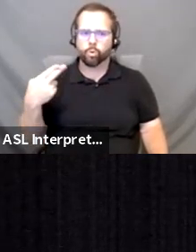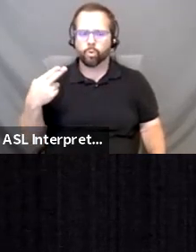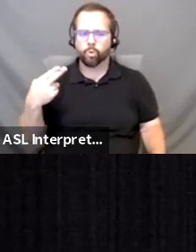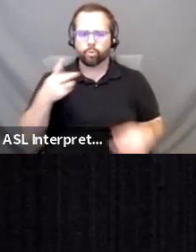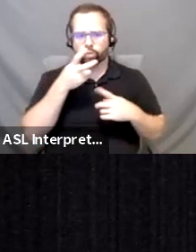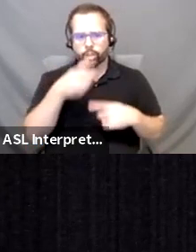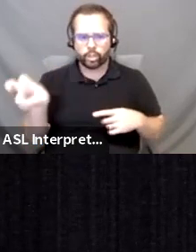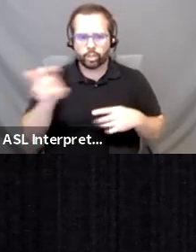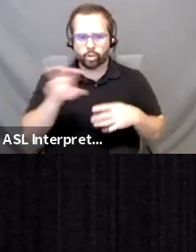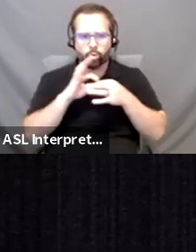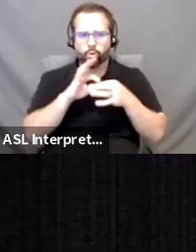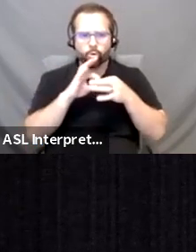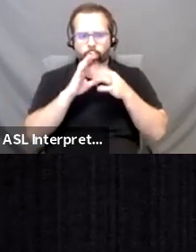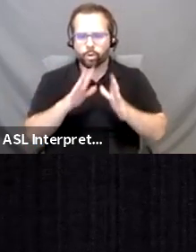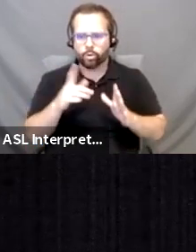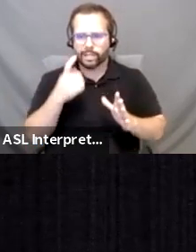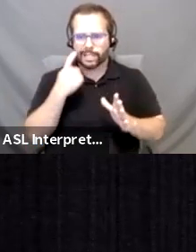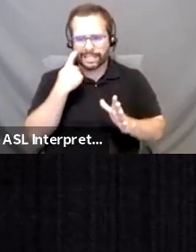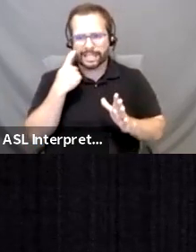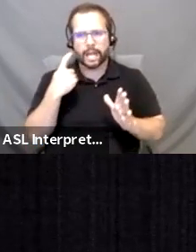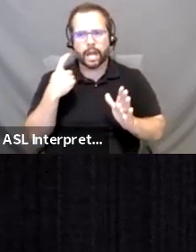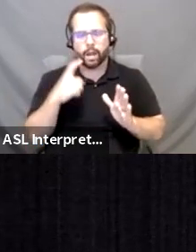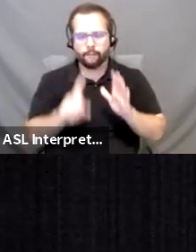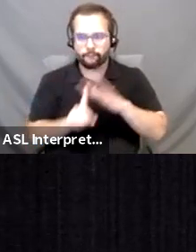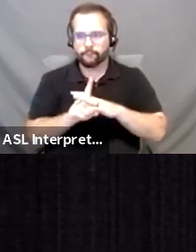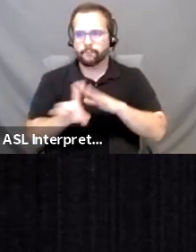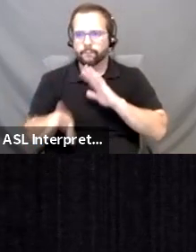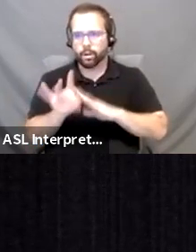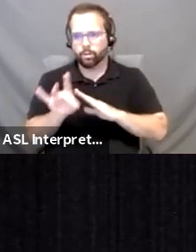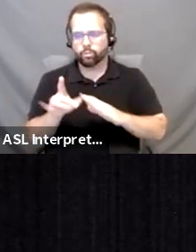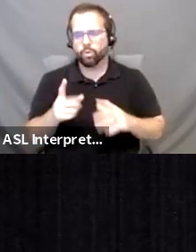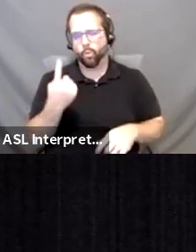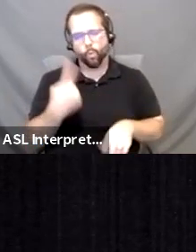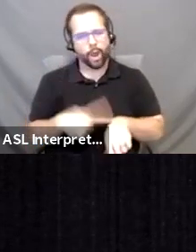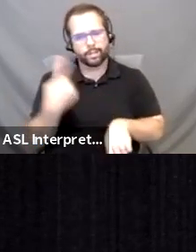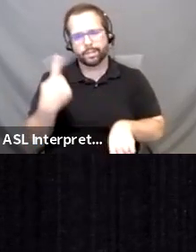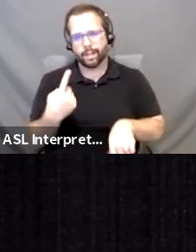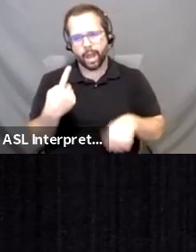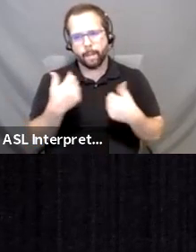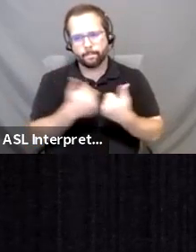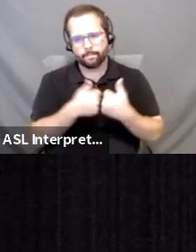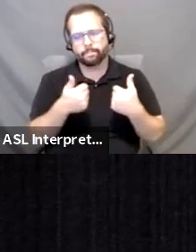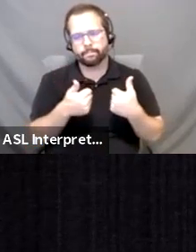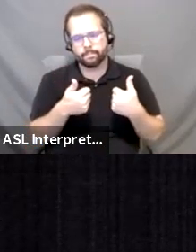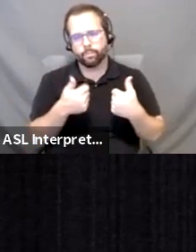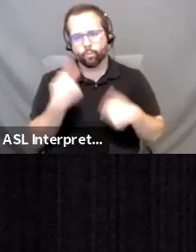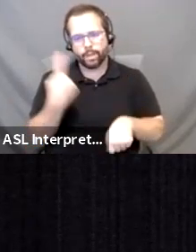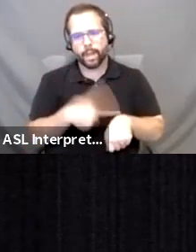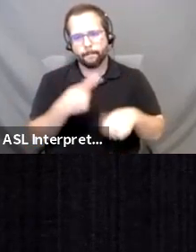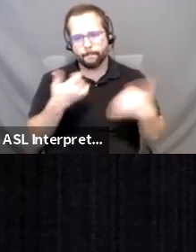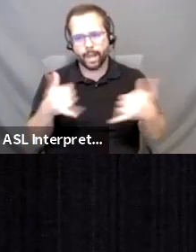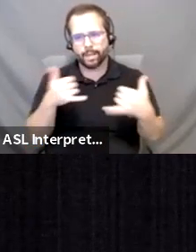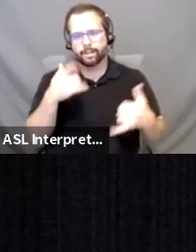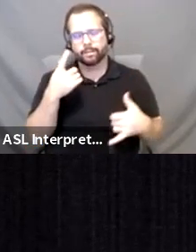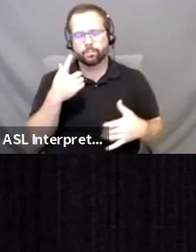once. And of course, there's a kind of some glitches with that too, especially for those who are blind and low vision. We try to just